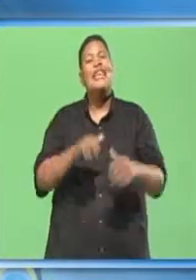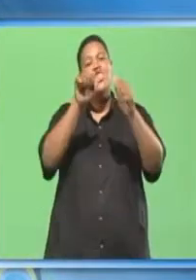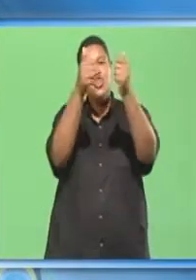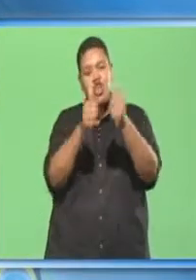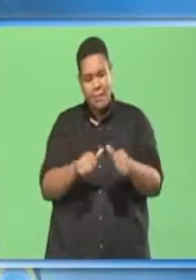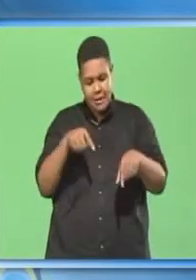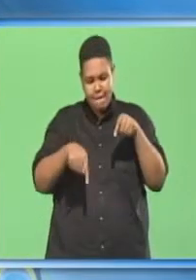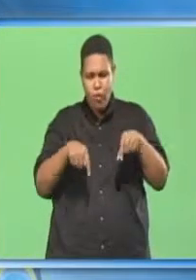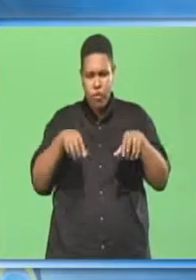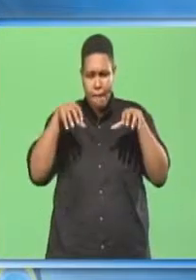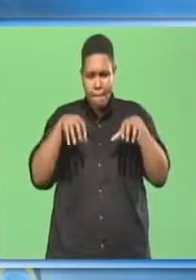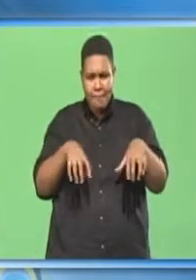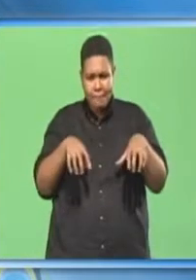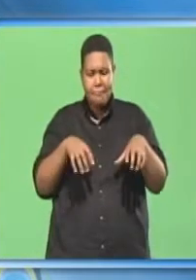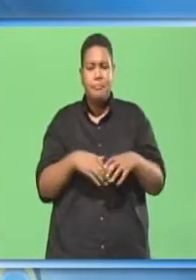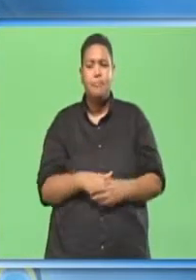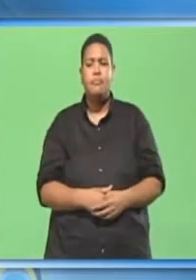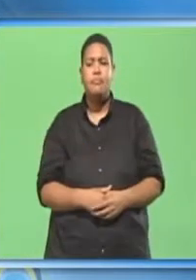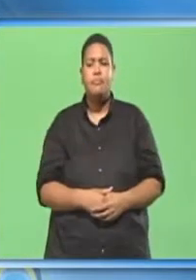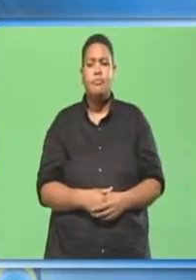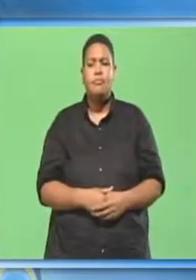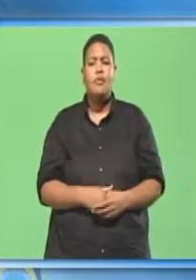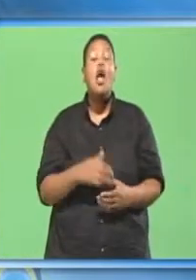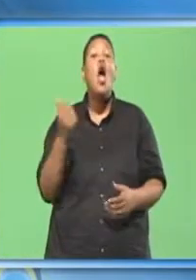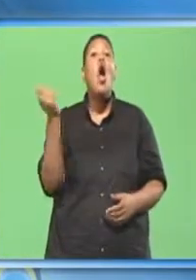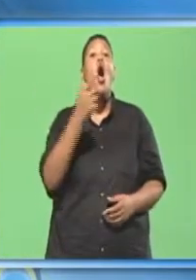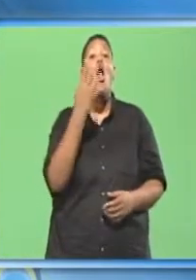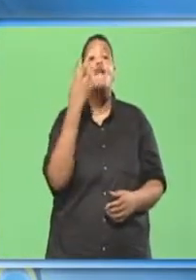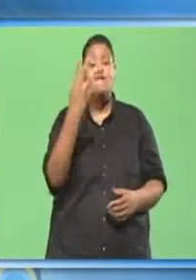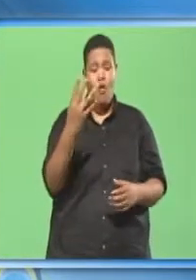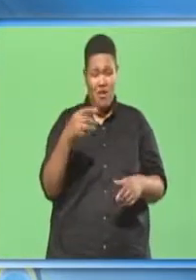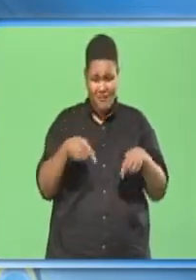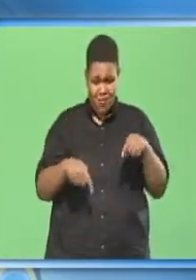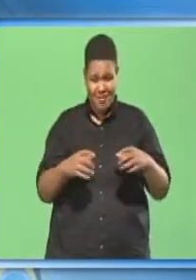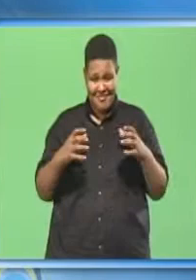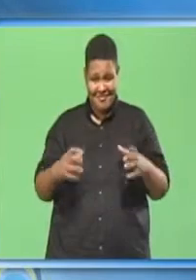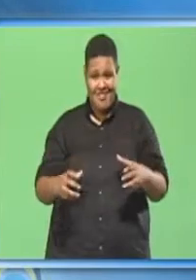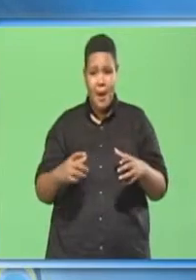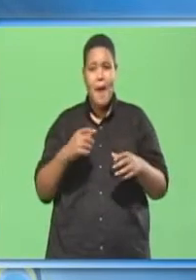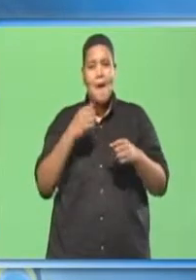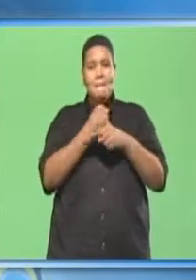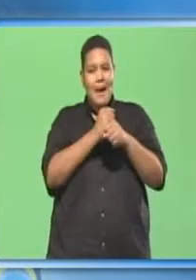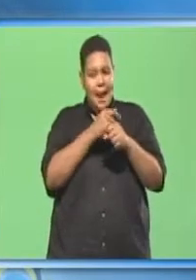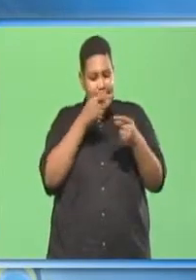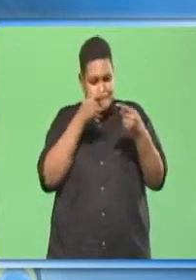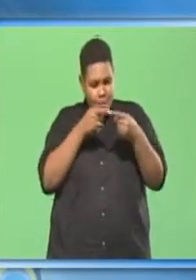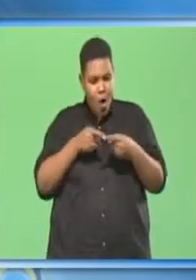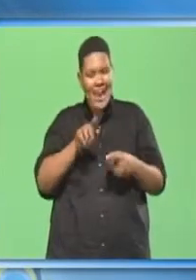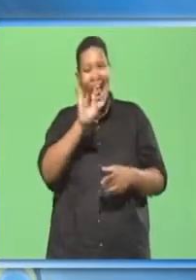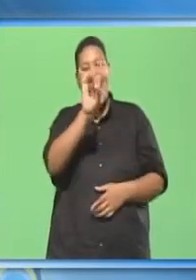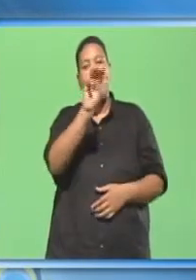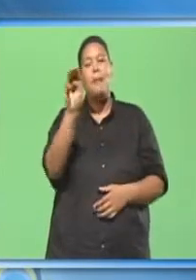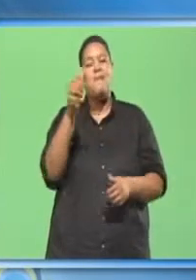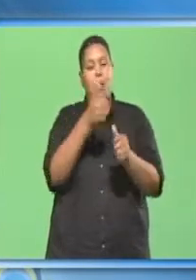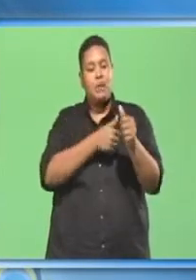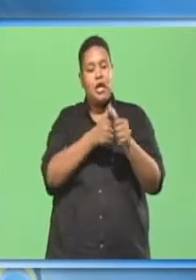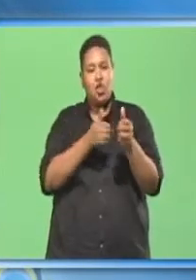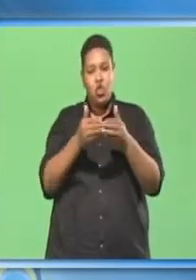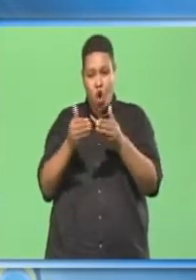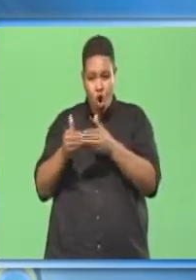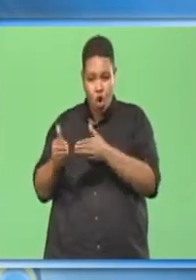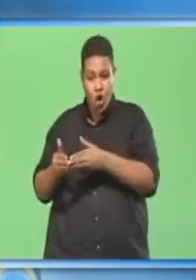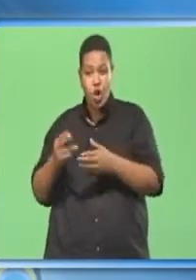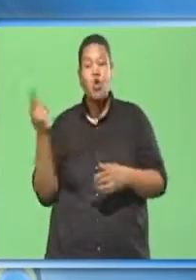Shaping the legs. On all 4 faces of a leg, mark points 8 mm from each corner.